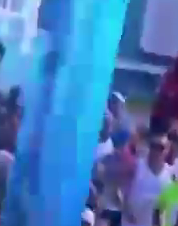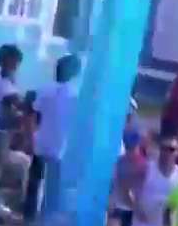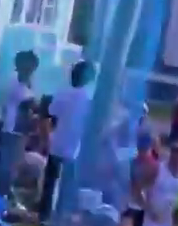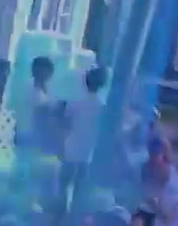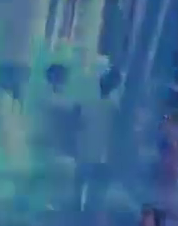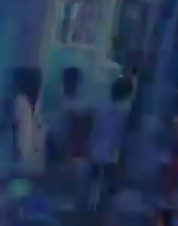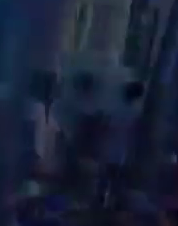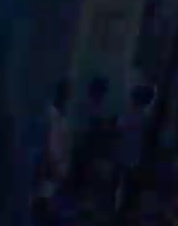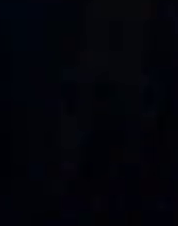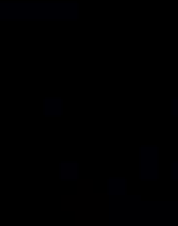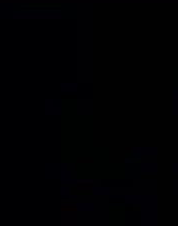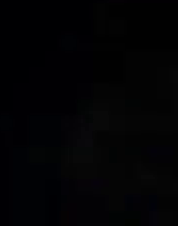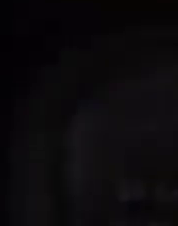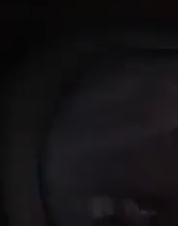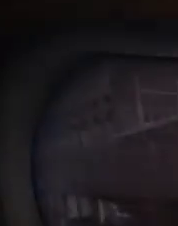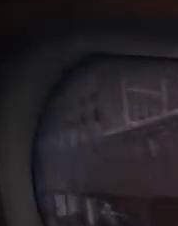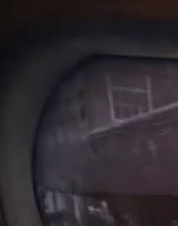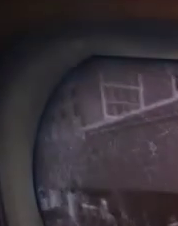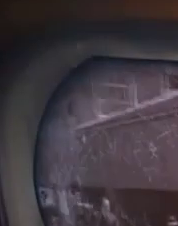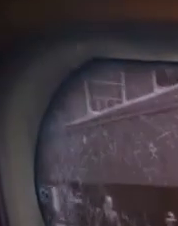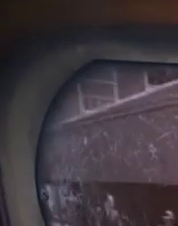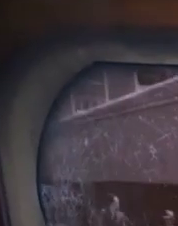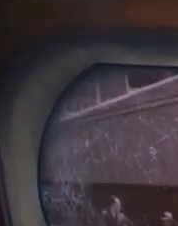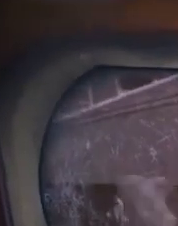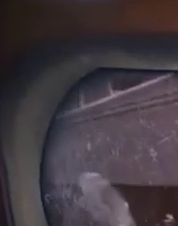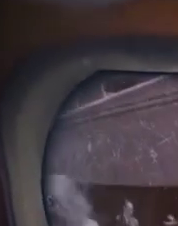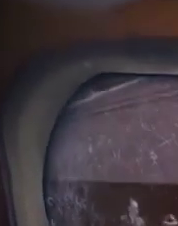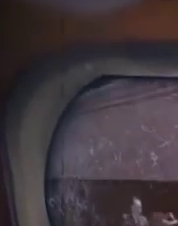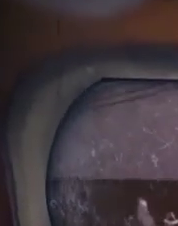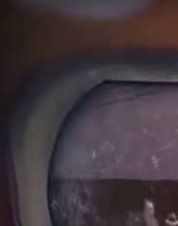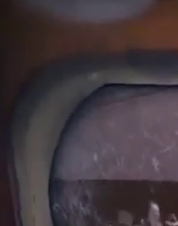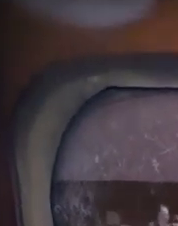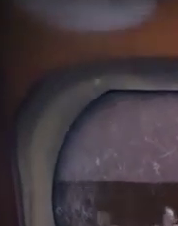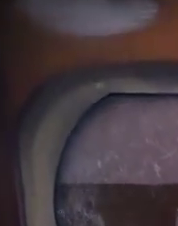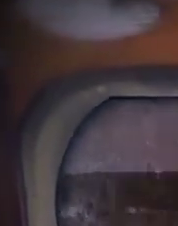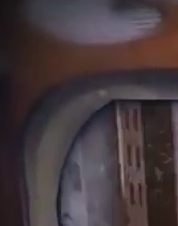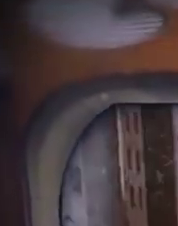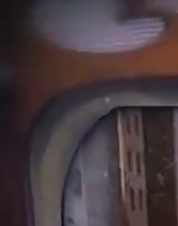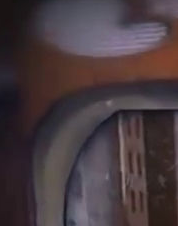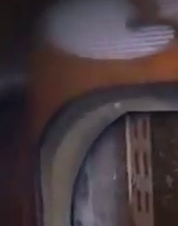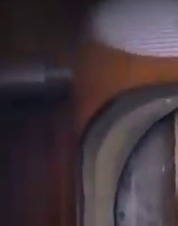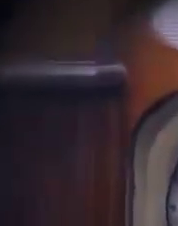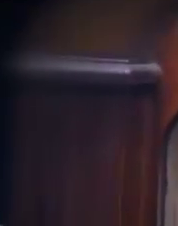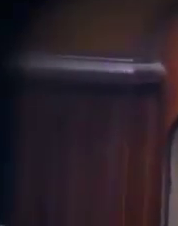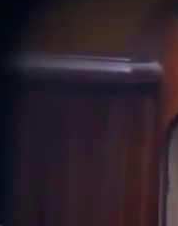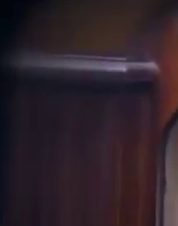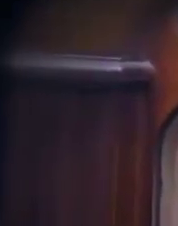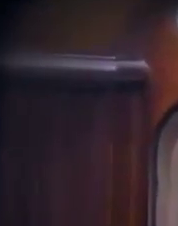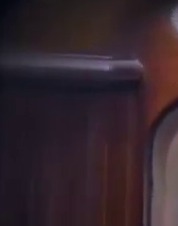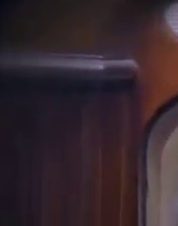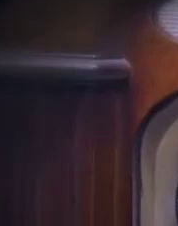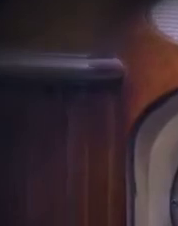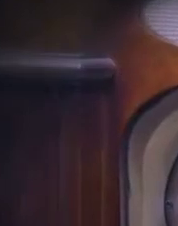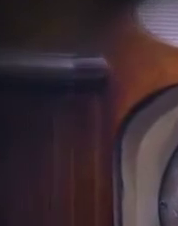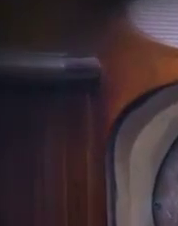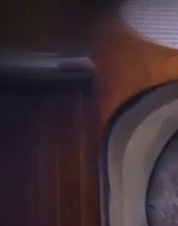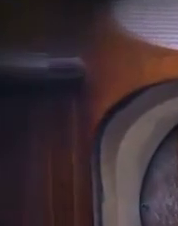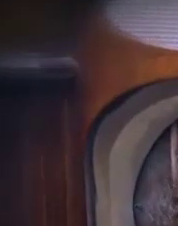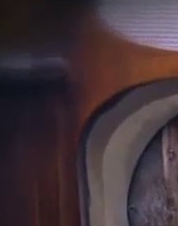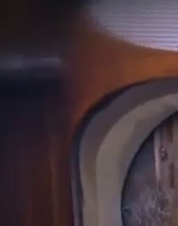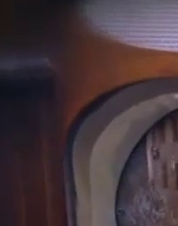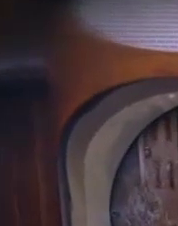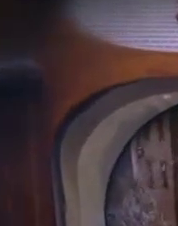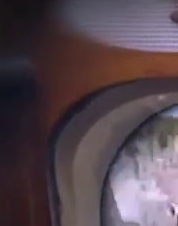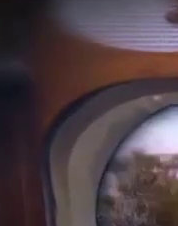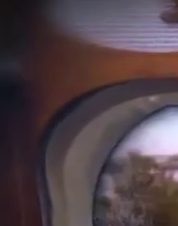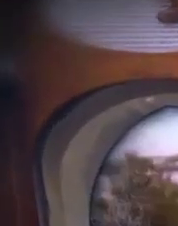sporting events. In an effort to help our viewing audience observe the occasion of Heritage Month, CITV will air a series of programs